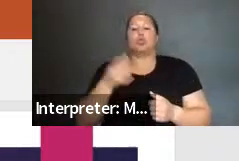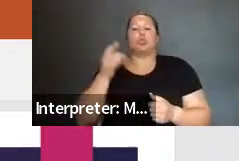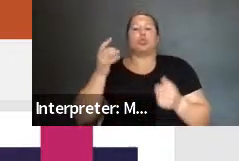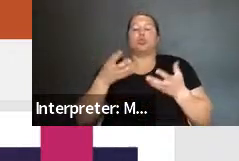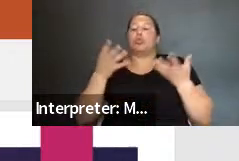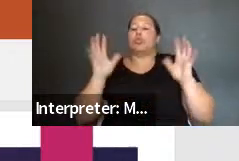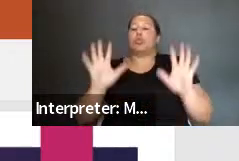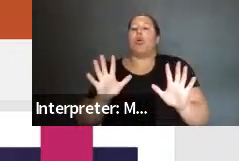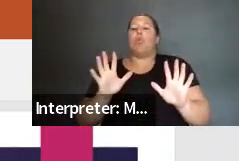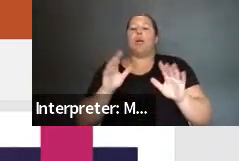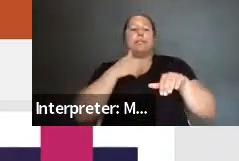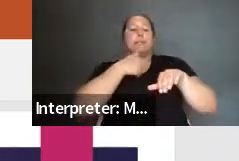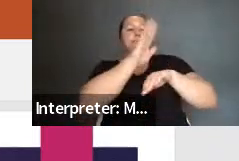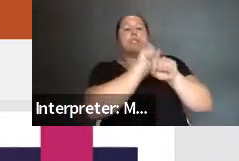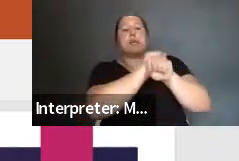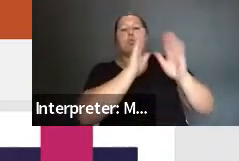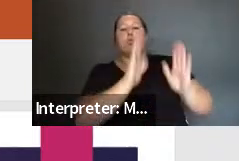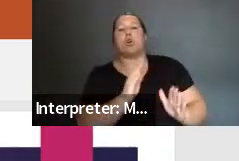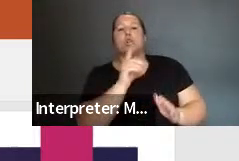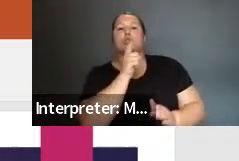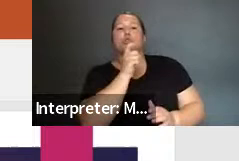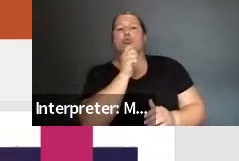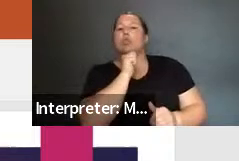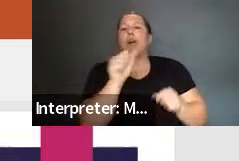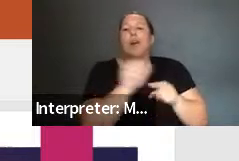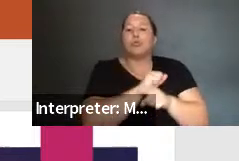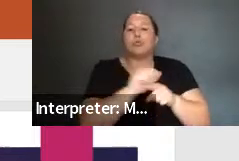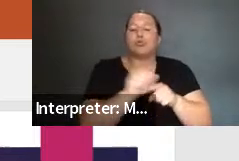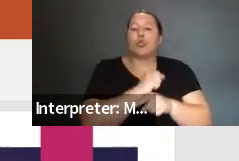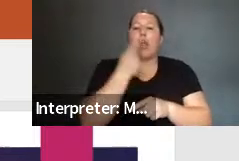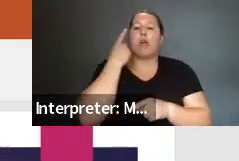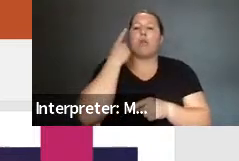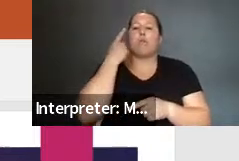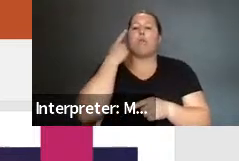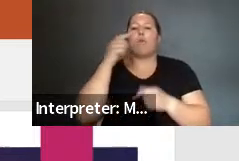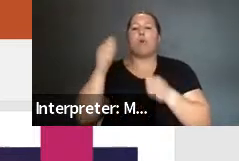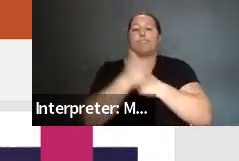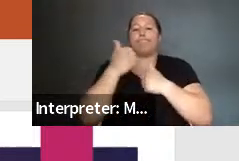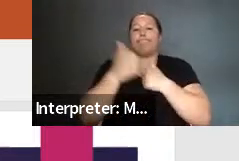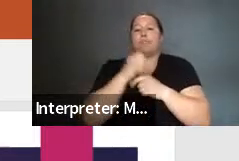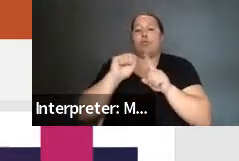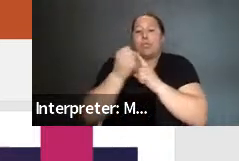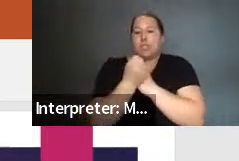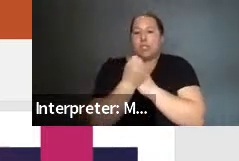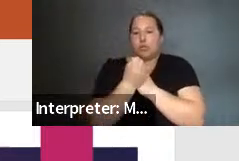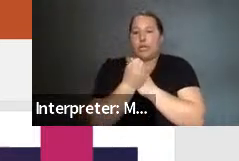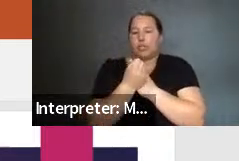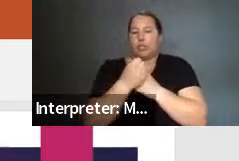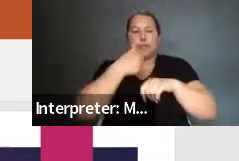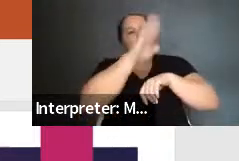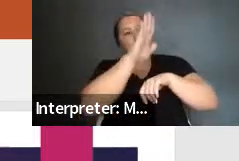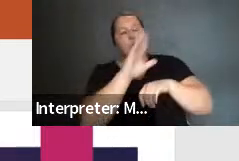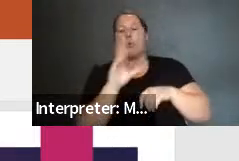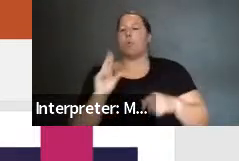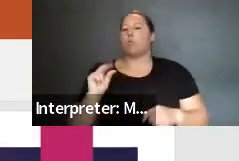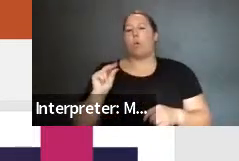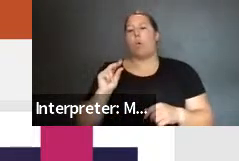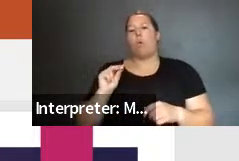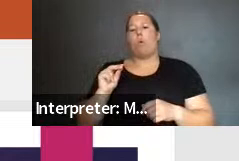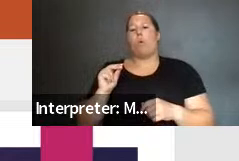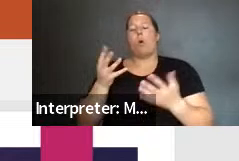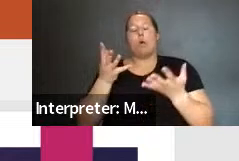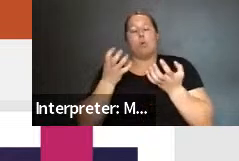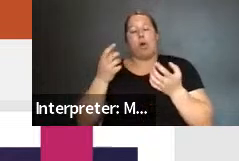trained for weapons, violence, and those types of things. So low acuity calls are what PIC could be dispatched